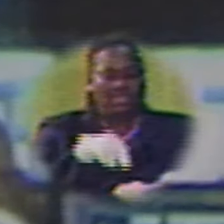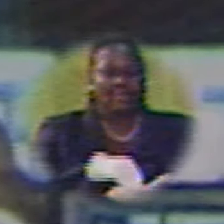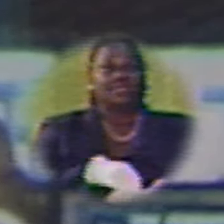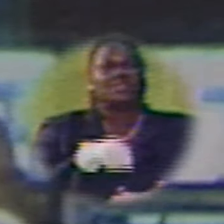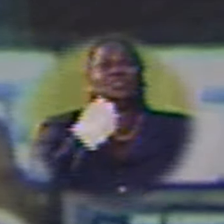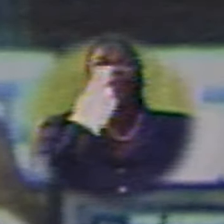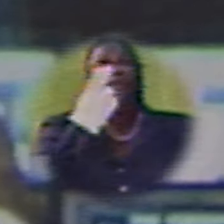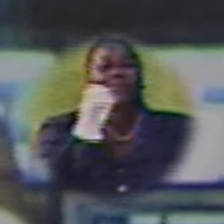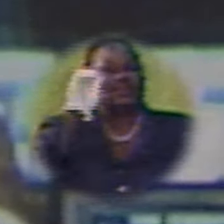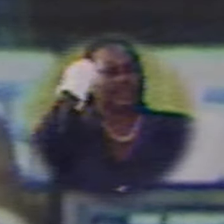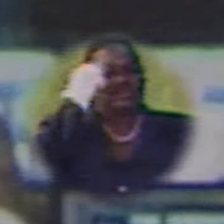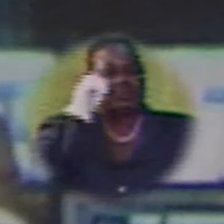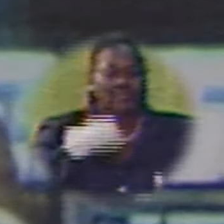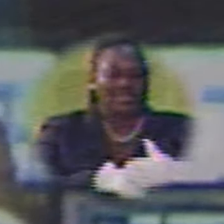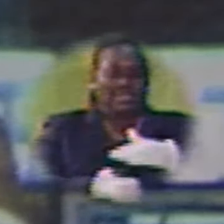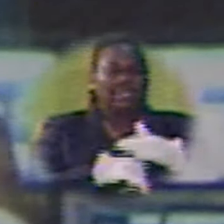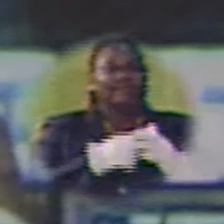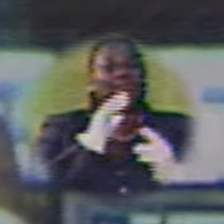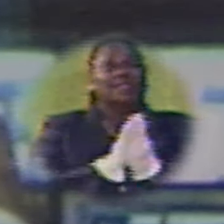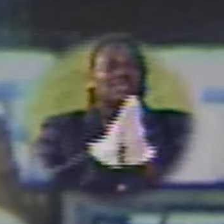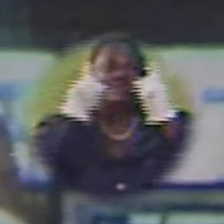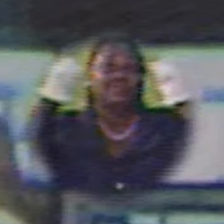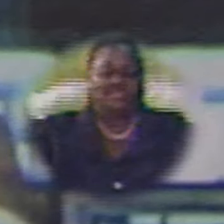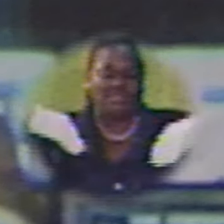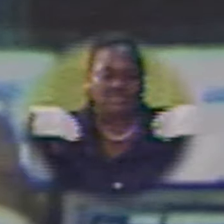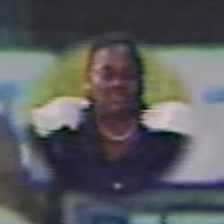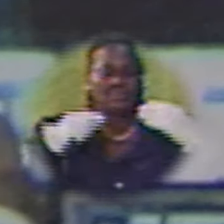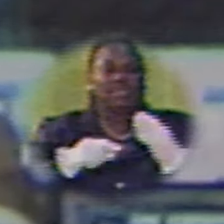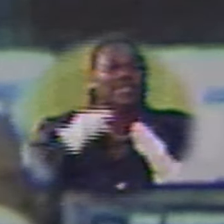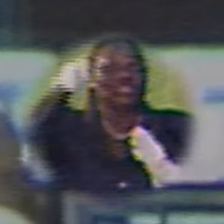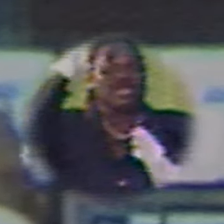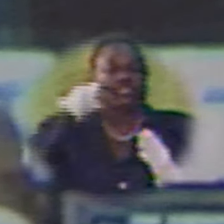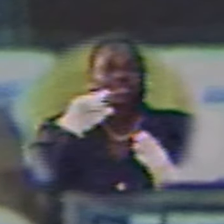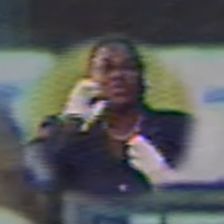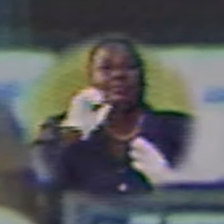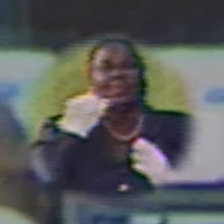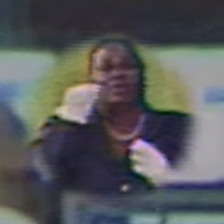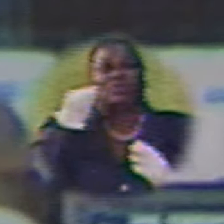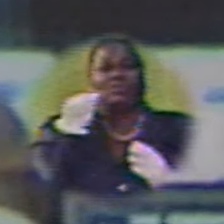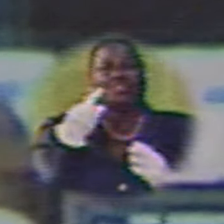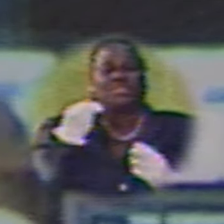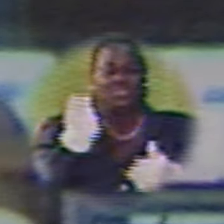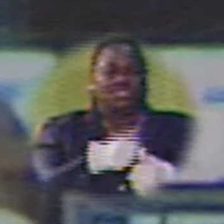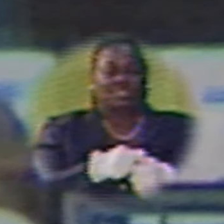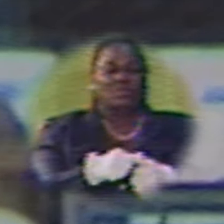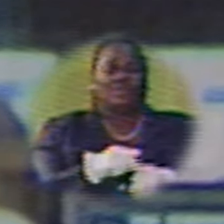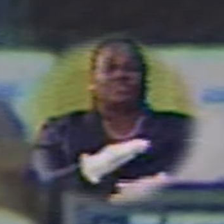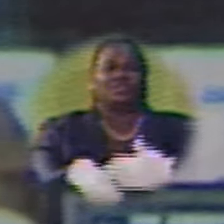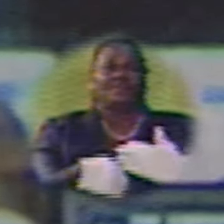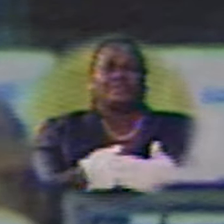be observed under the theme Celebrating Youth and Gender in Caribbean Agriculture, Each Endeavoring.